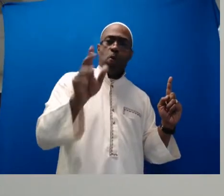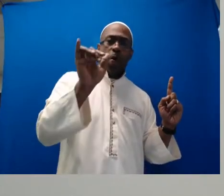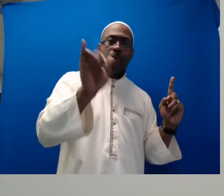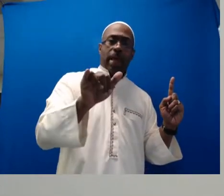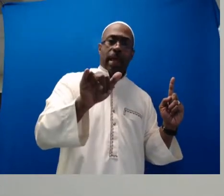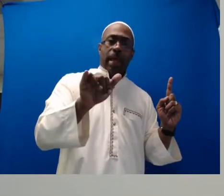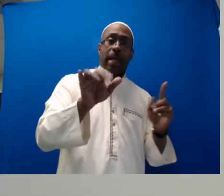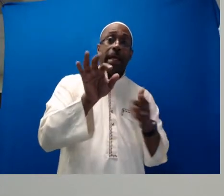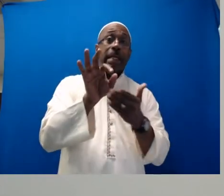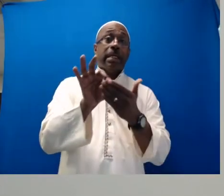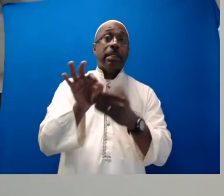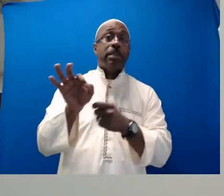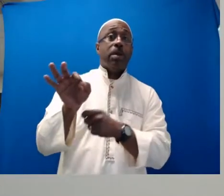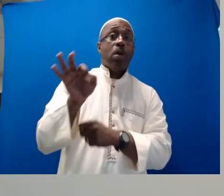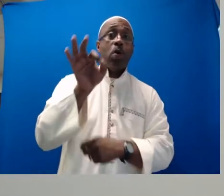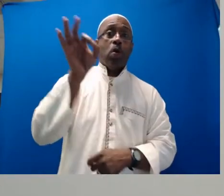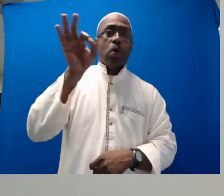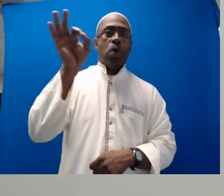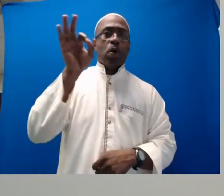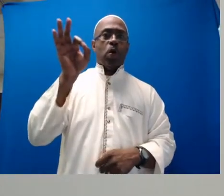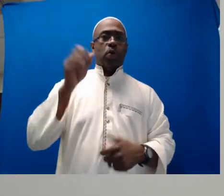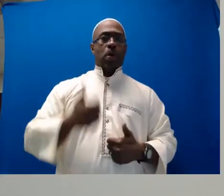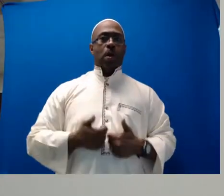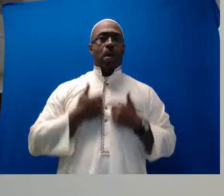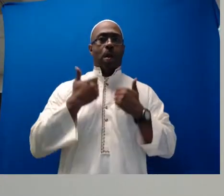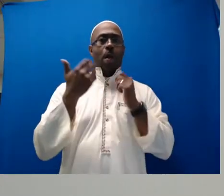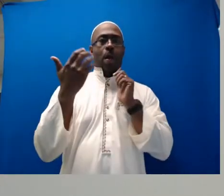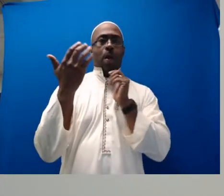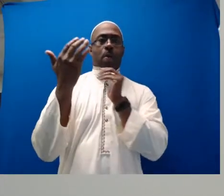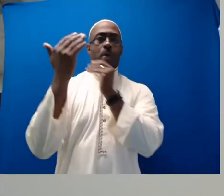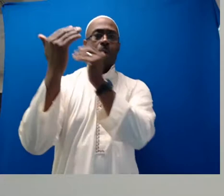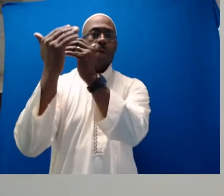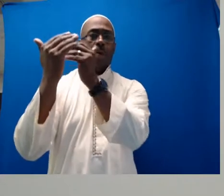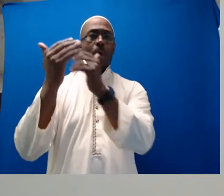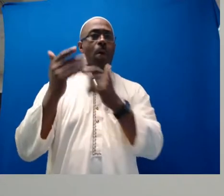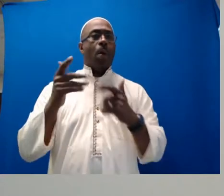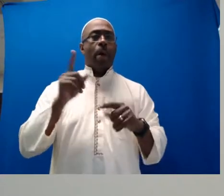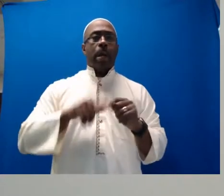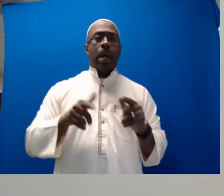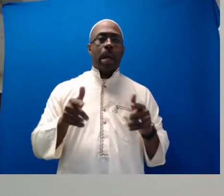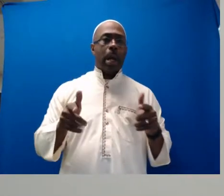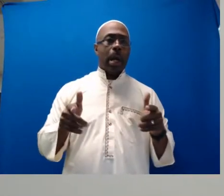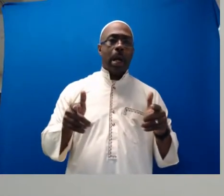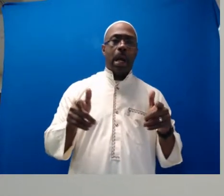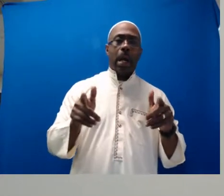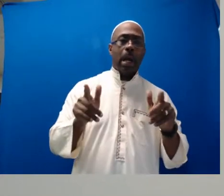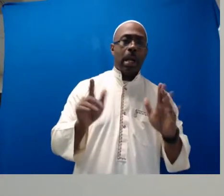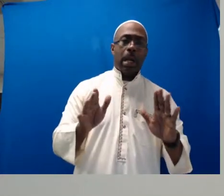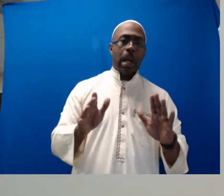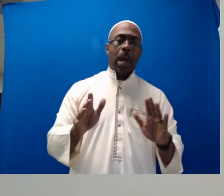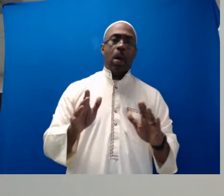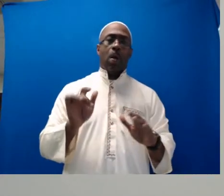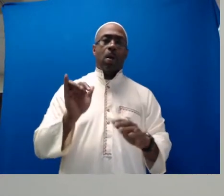And spiritually, we need to be mature. We cannot allow shaitan to play games with us in the way